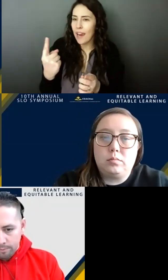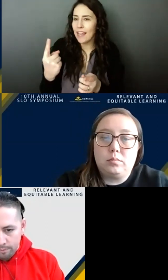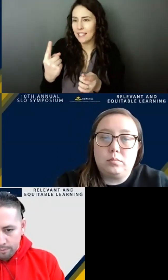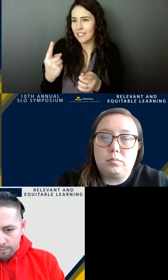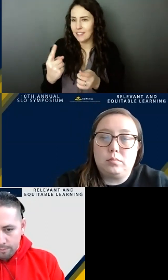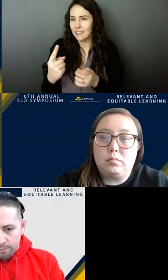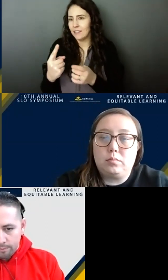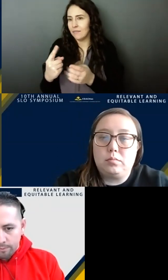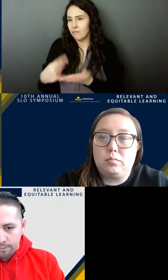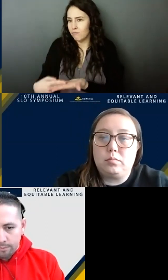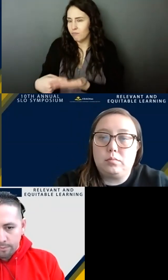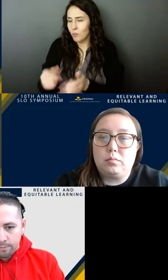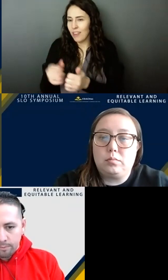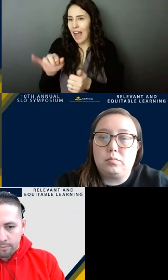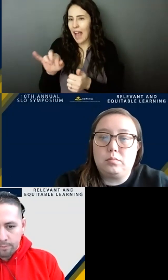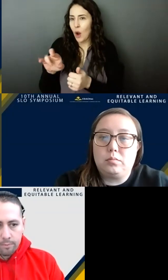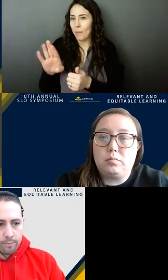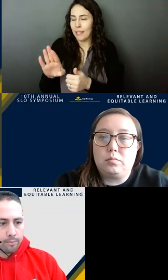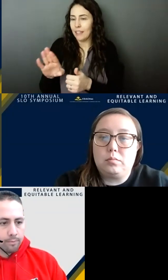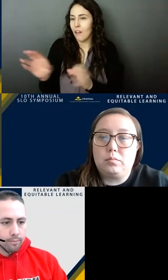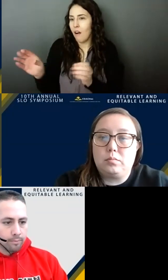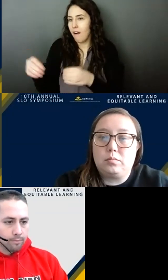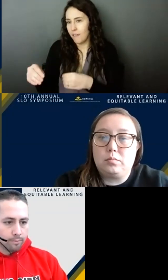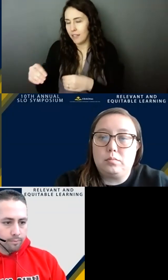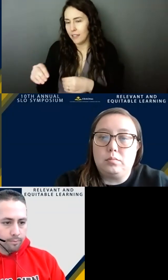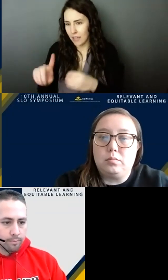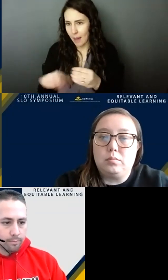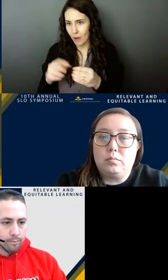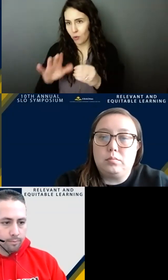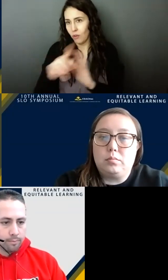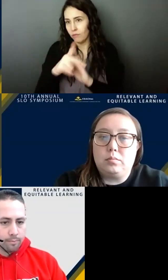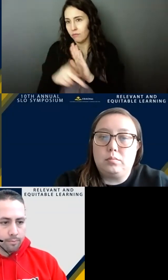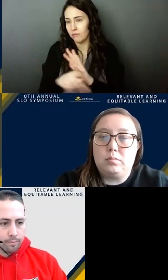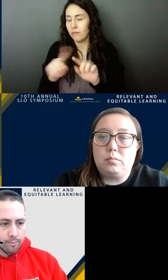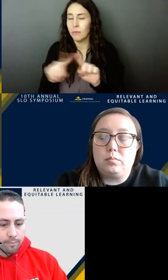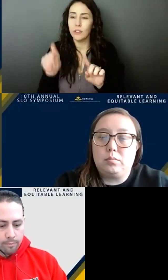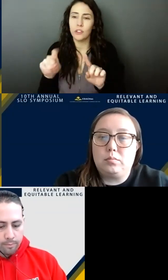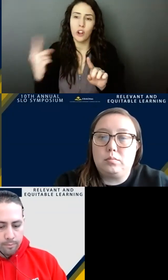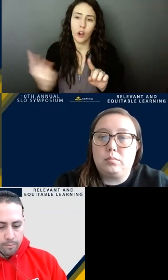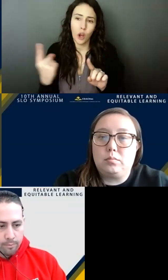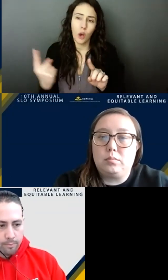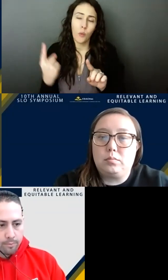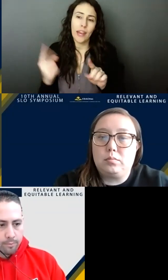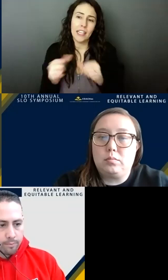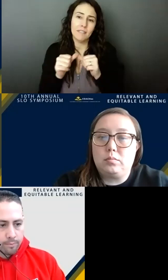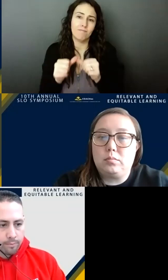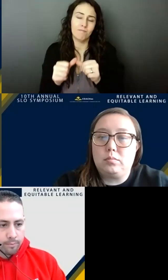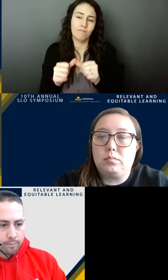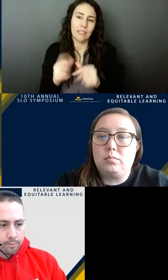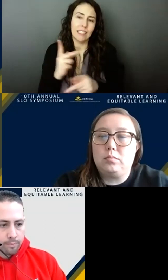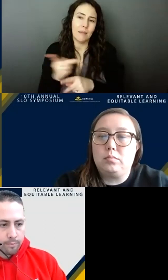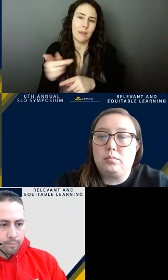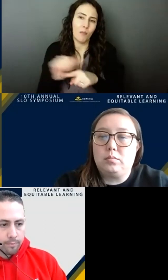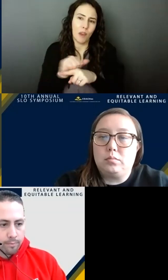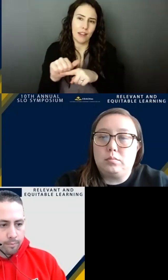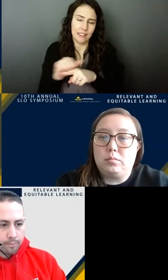terms of the protocols at your institution, but we should always keep those practices, really in place for assessment data. And